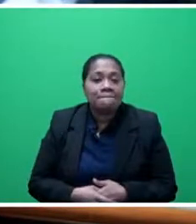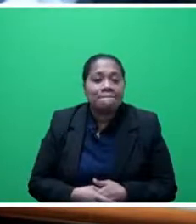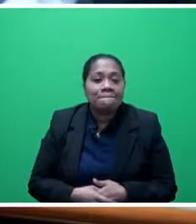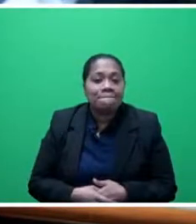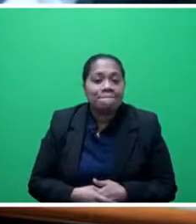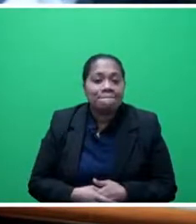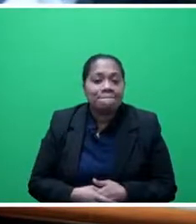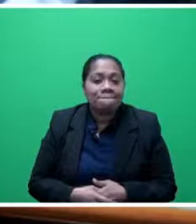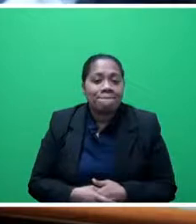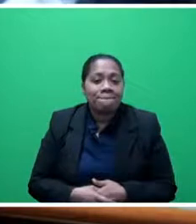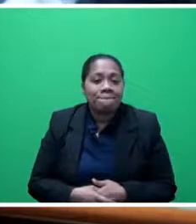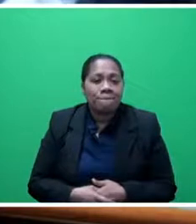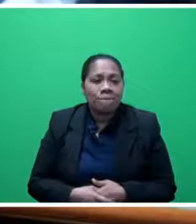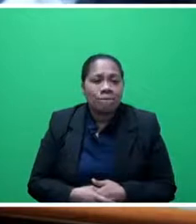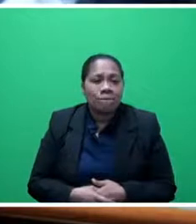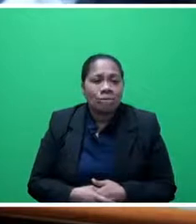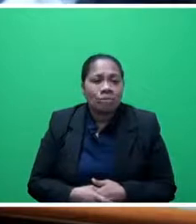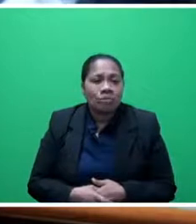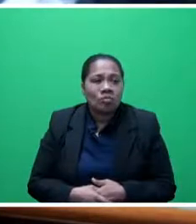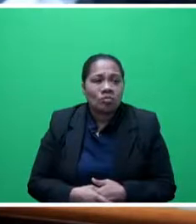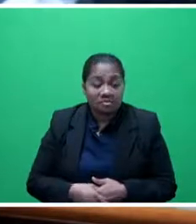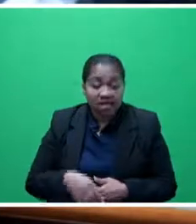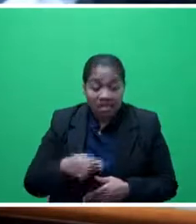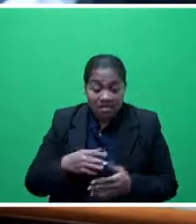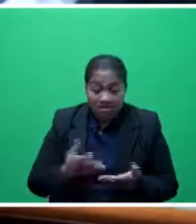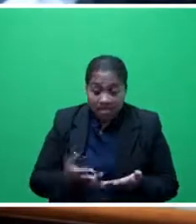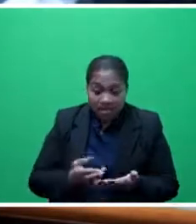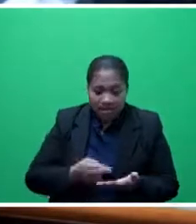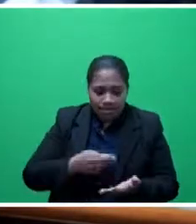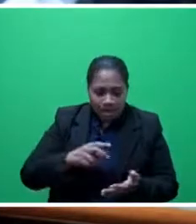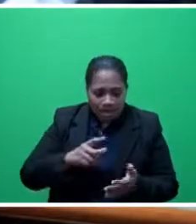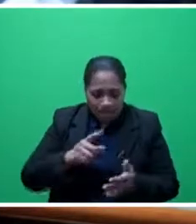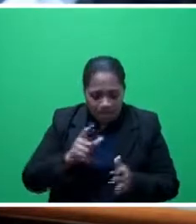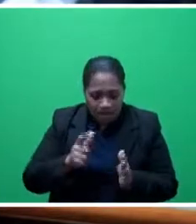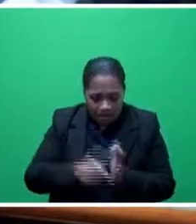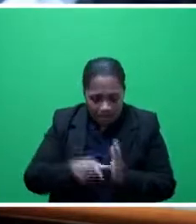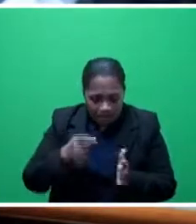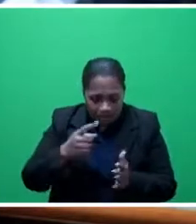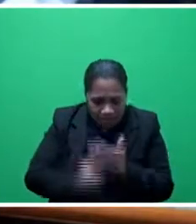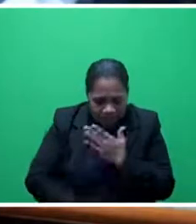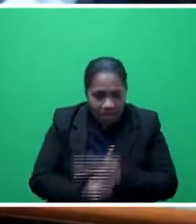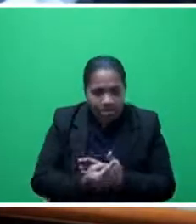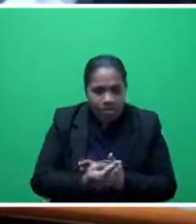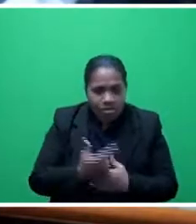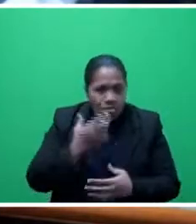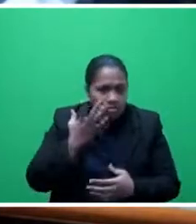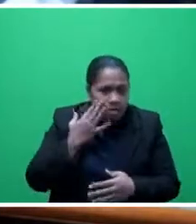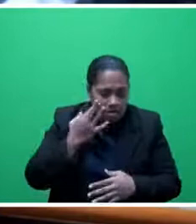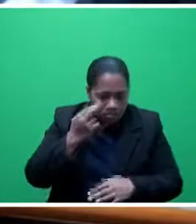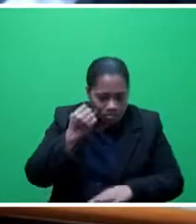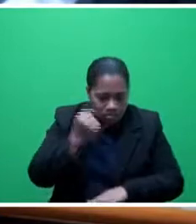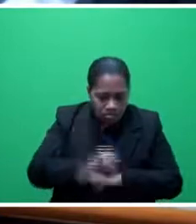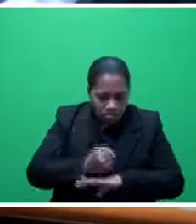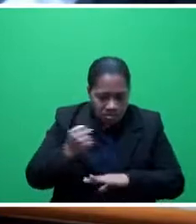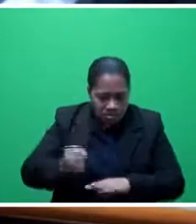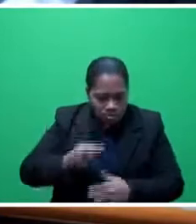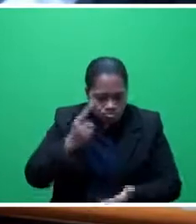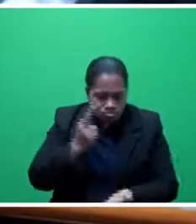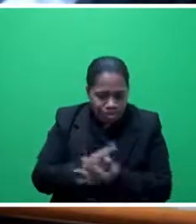government is really actually being forced to do this, because we need to create